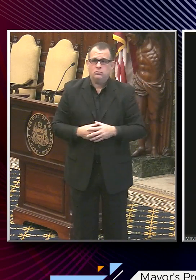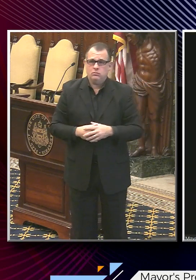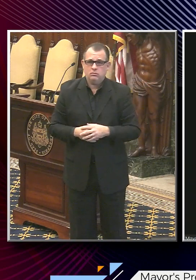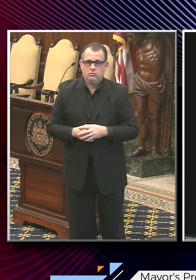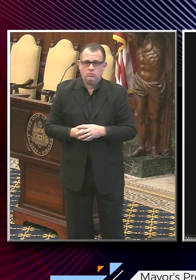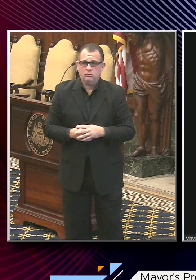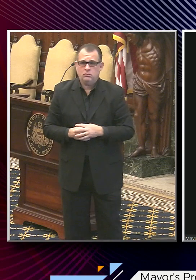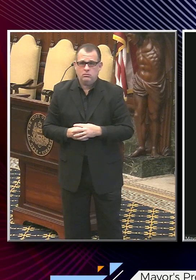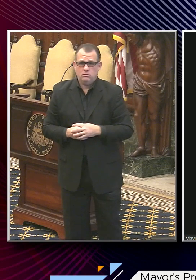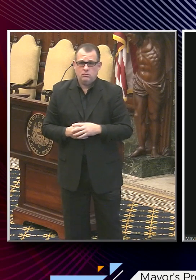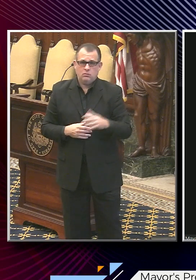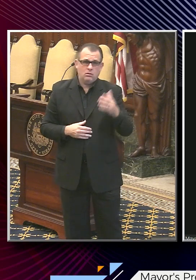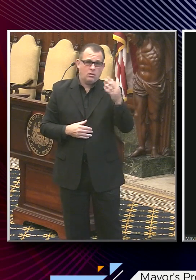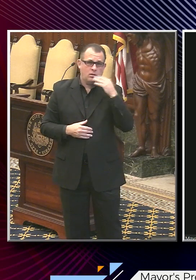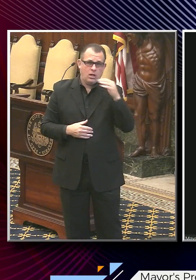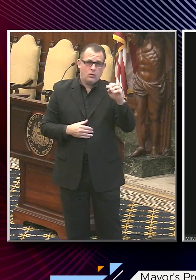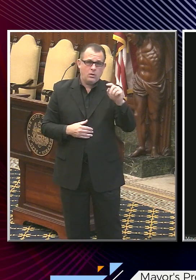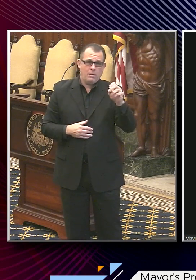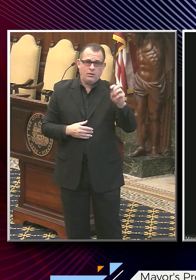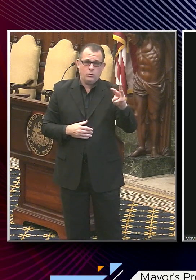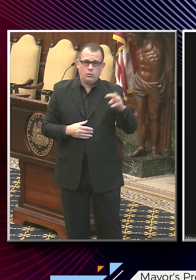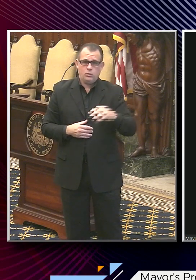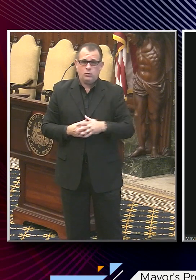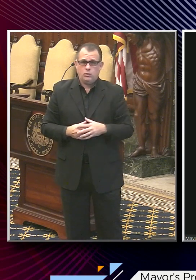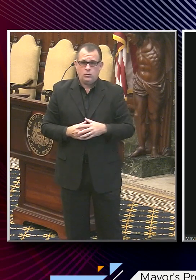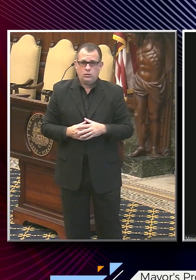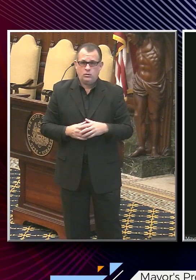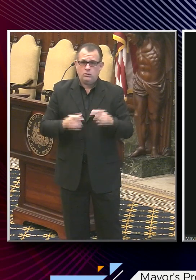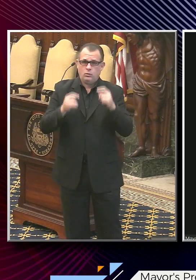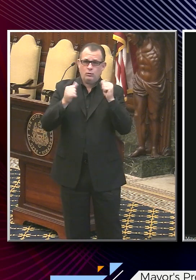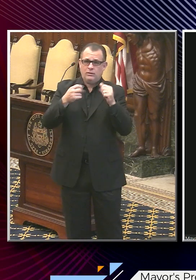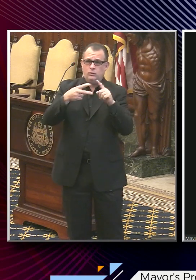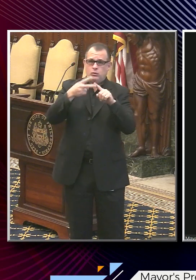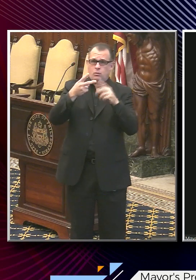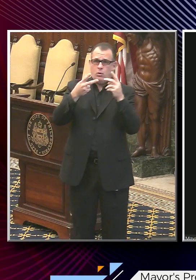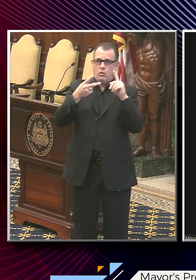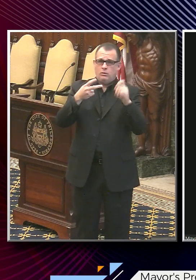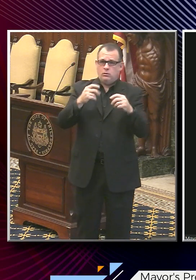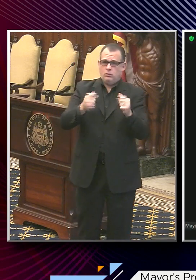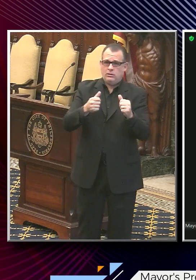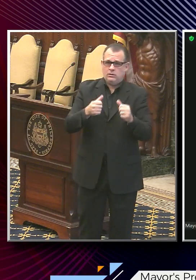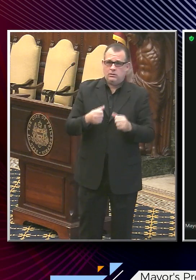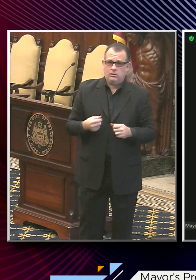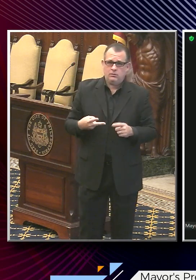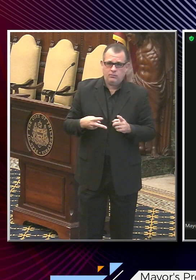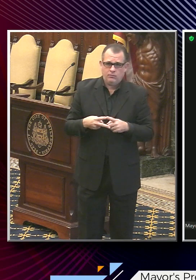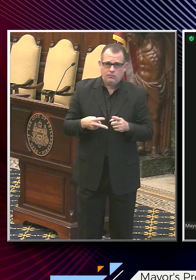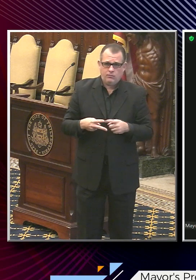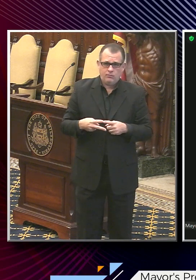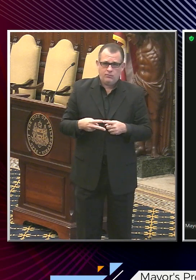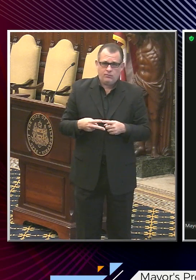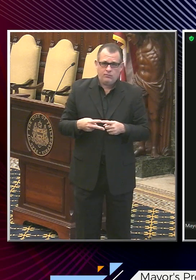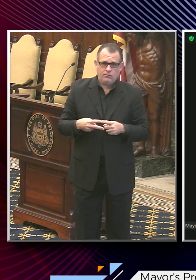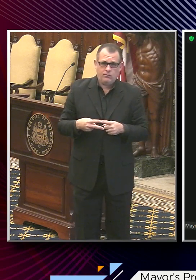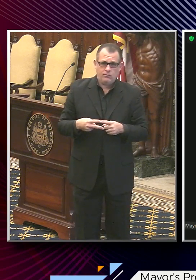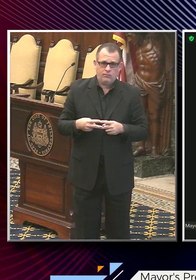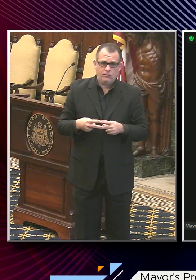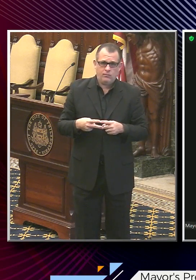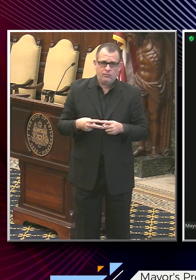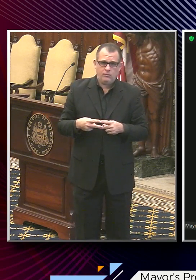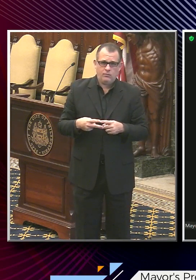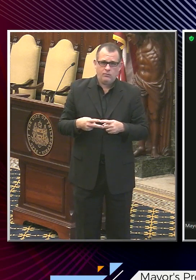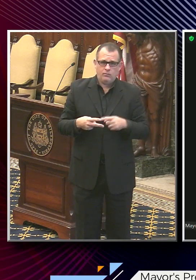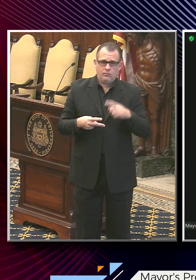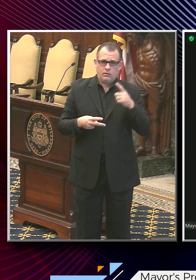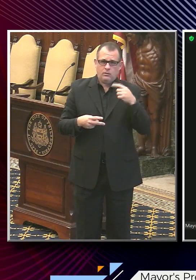All right. Thank you, Matthew. And we're going to go quickly to two more, starting with a guy I know is always quick,